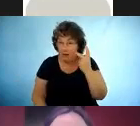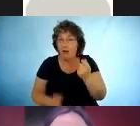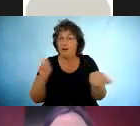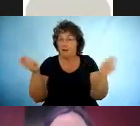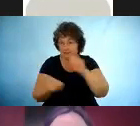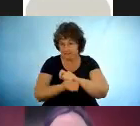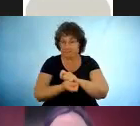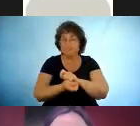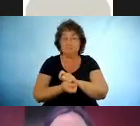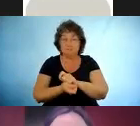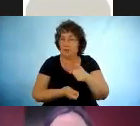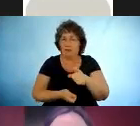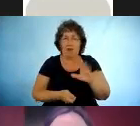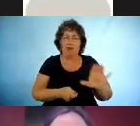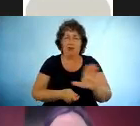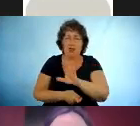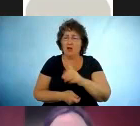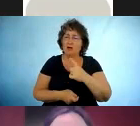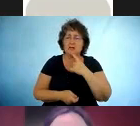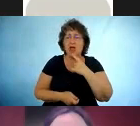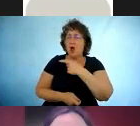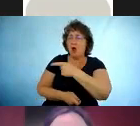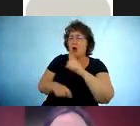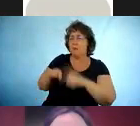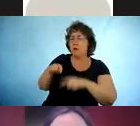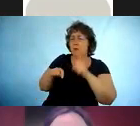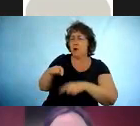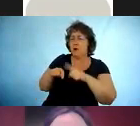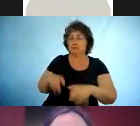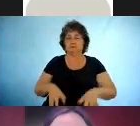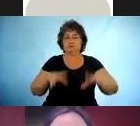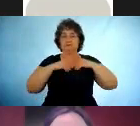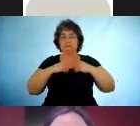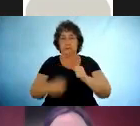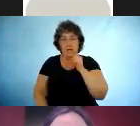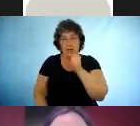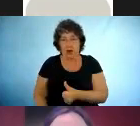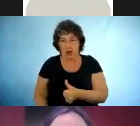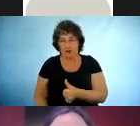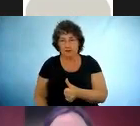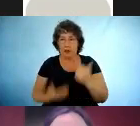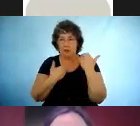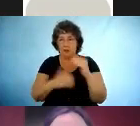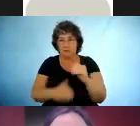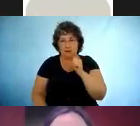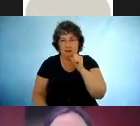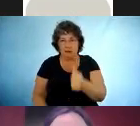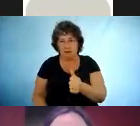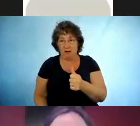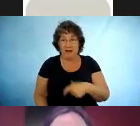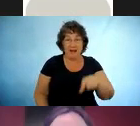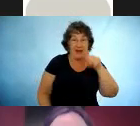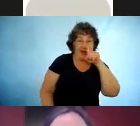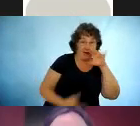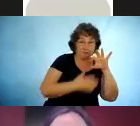about your needs that make them think this box is okay. To put an eagle with chicks does not mean he's to